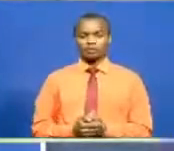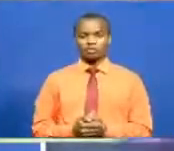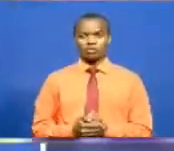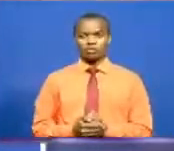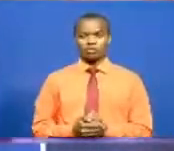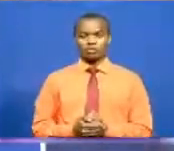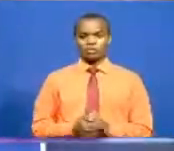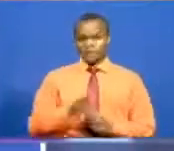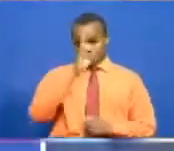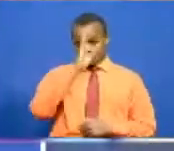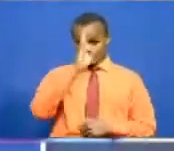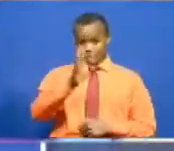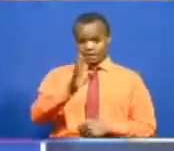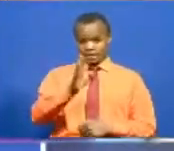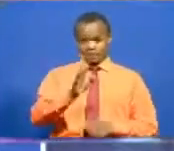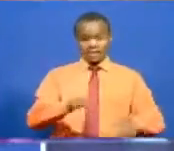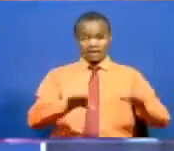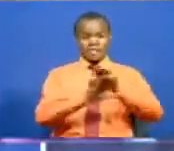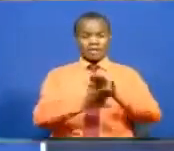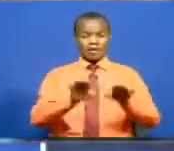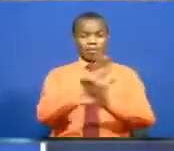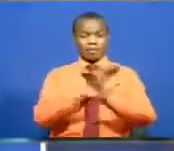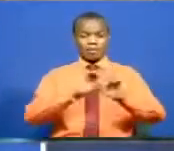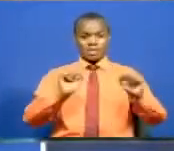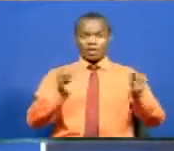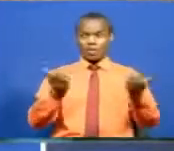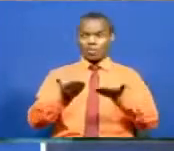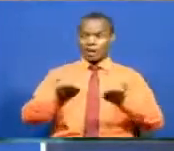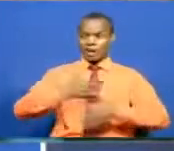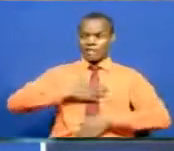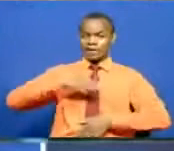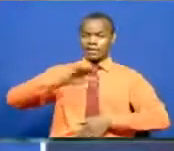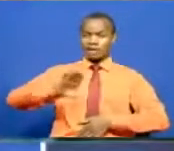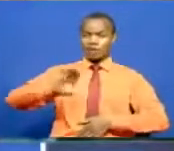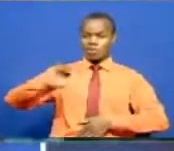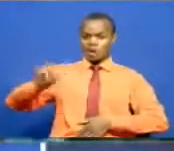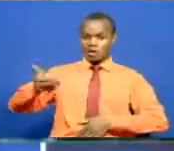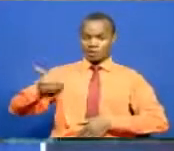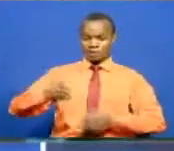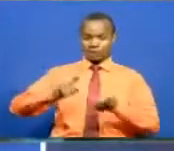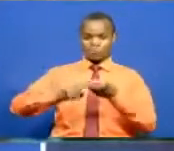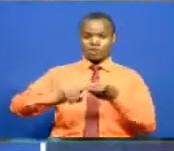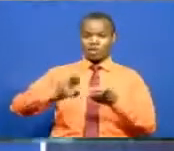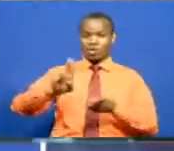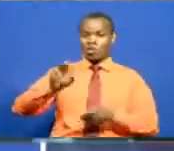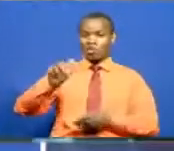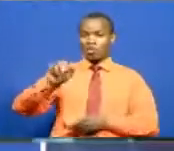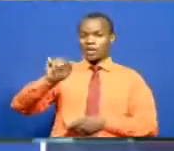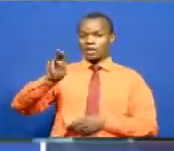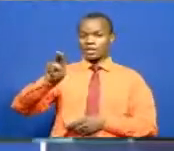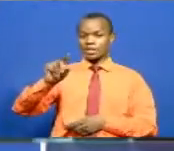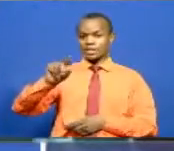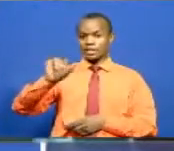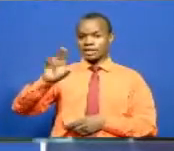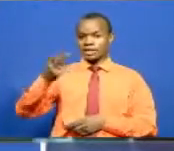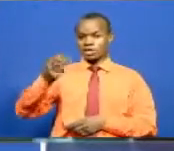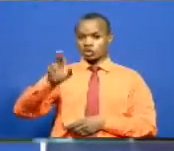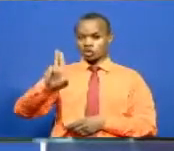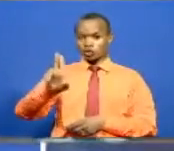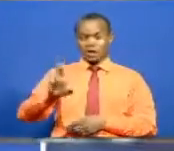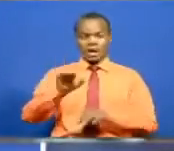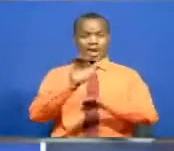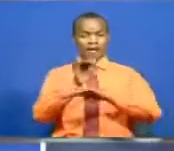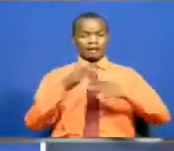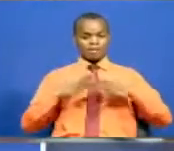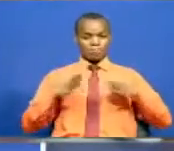On Sunday, Deputy President William Ruto was in Samburu and Uasin Gishu counties, where he renewed calls for Kenyans to remain